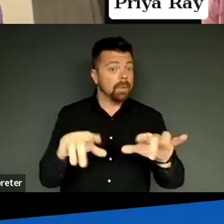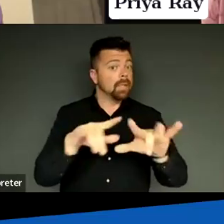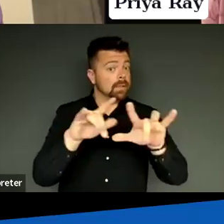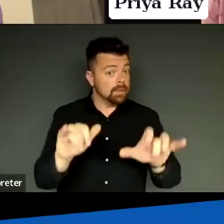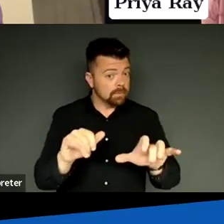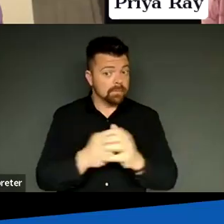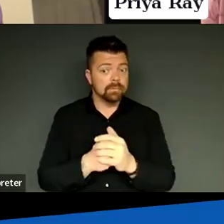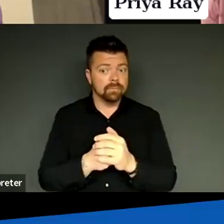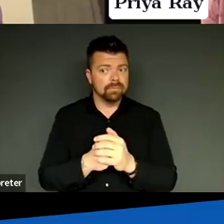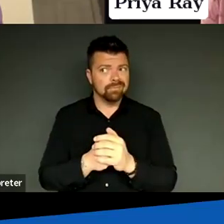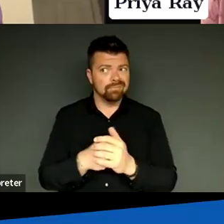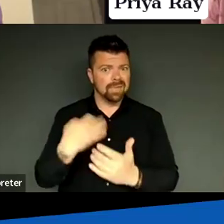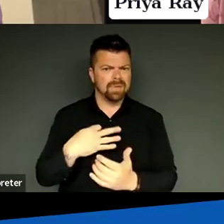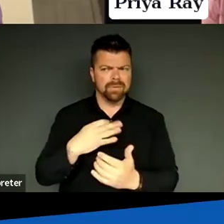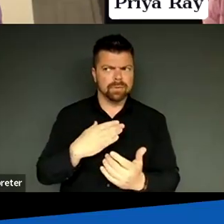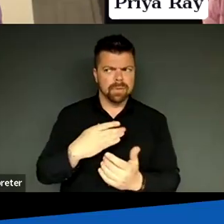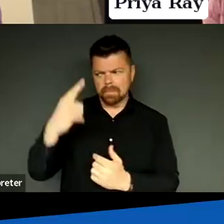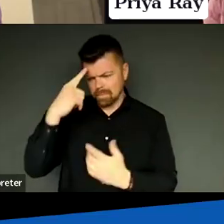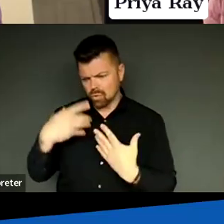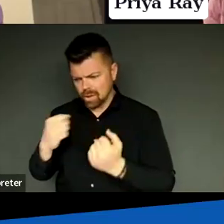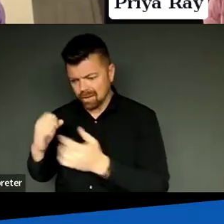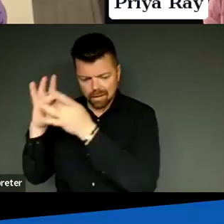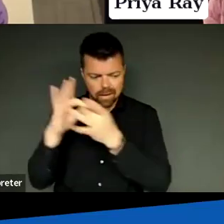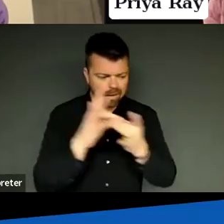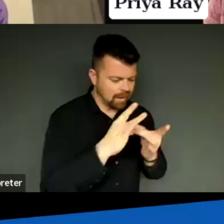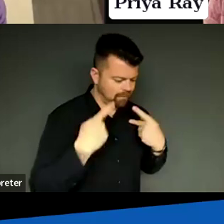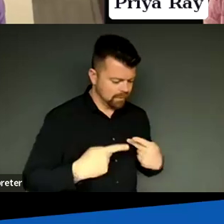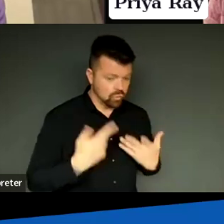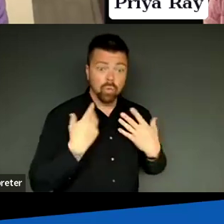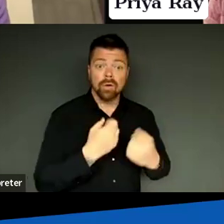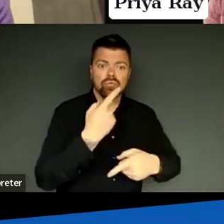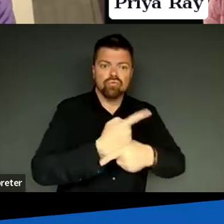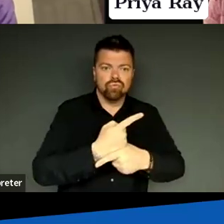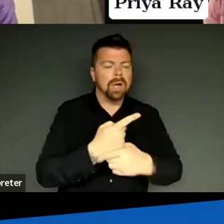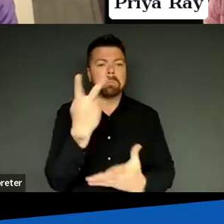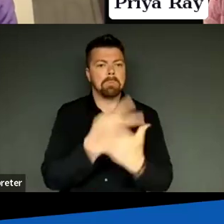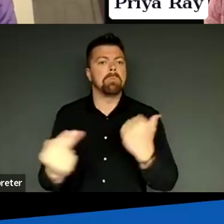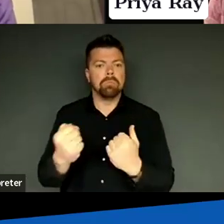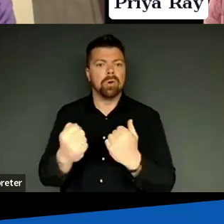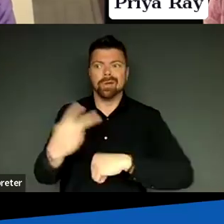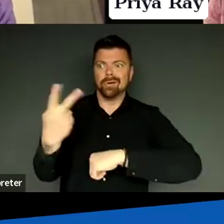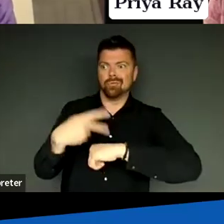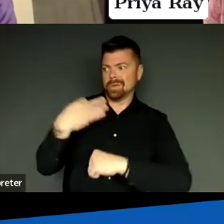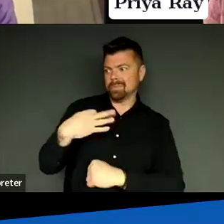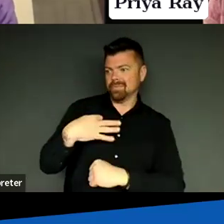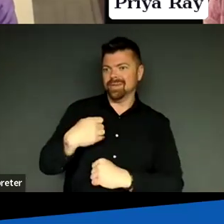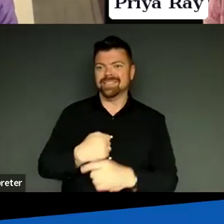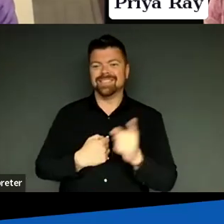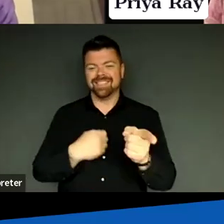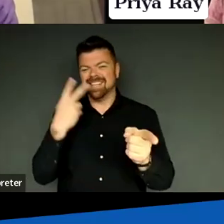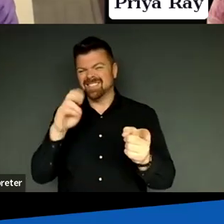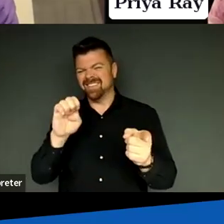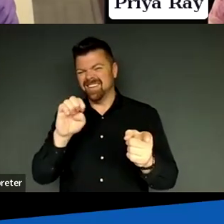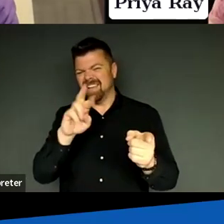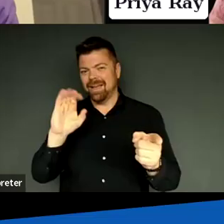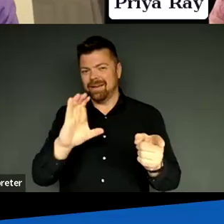also that ends up benefiting your physical health, Right. almost always, right? Like I saw you give the thumbs up, Eric. I know